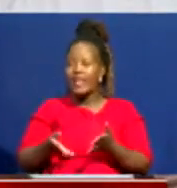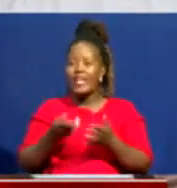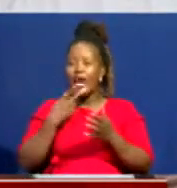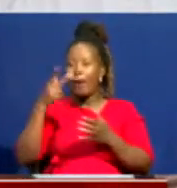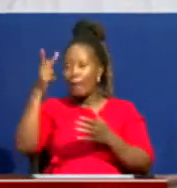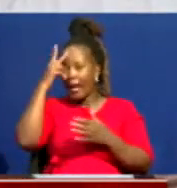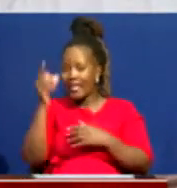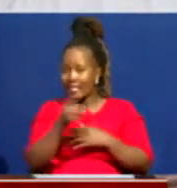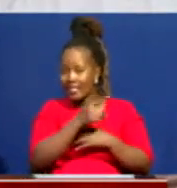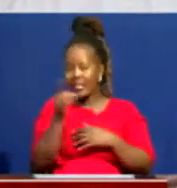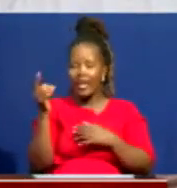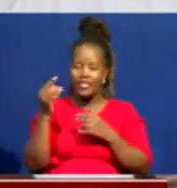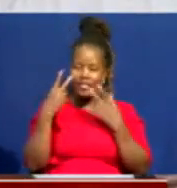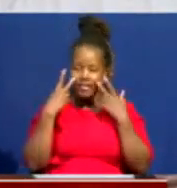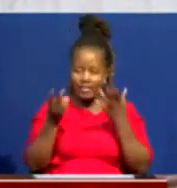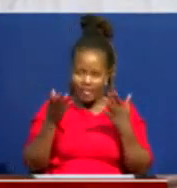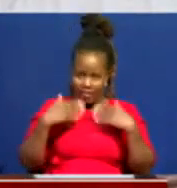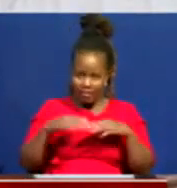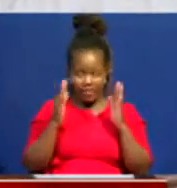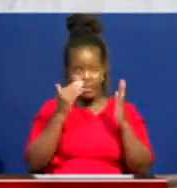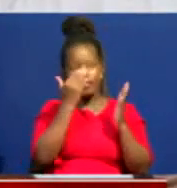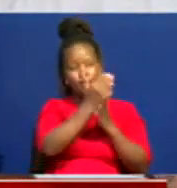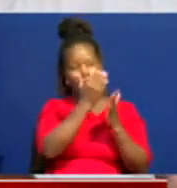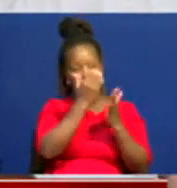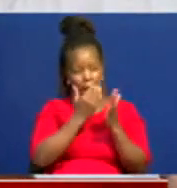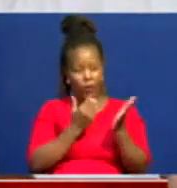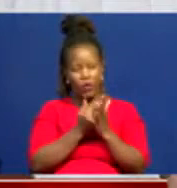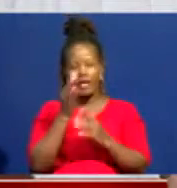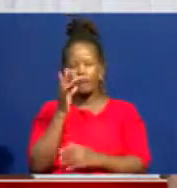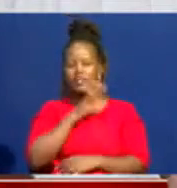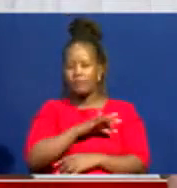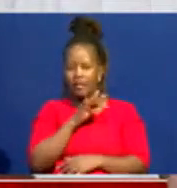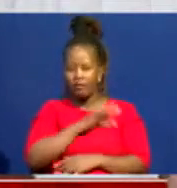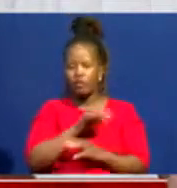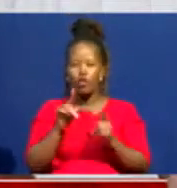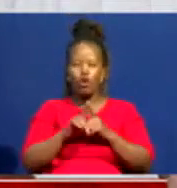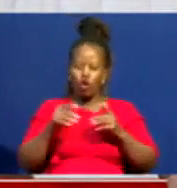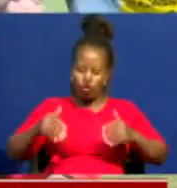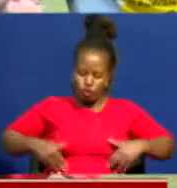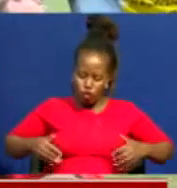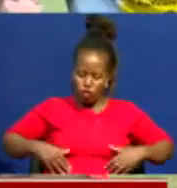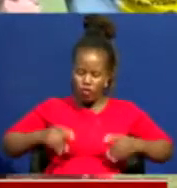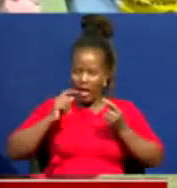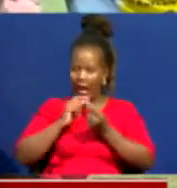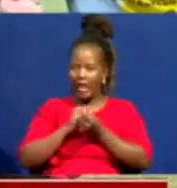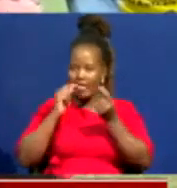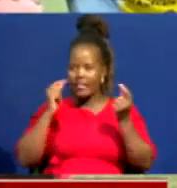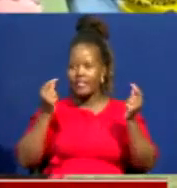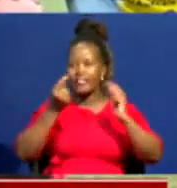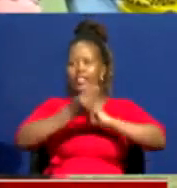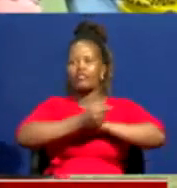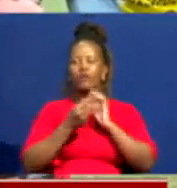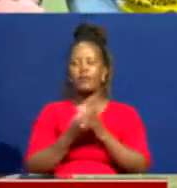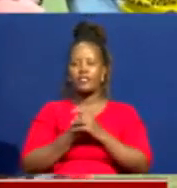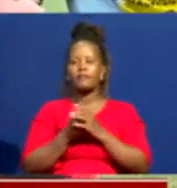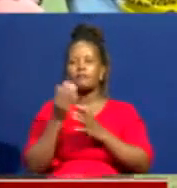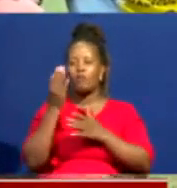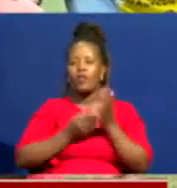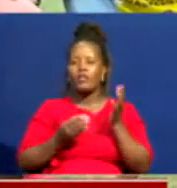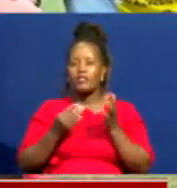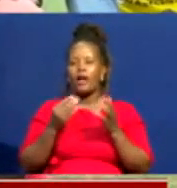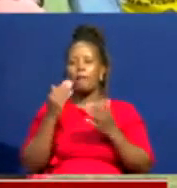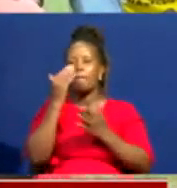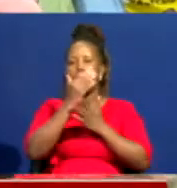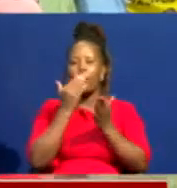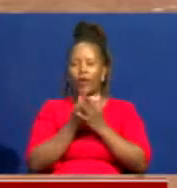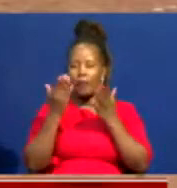ni mashahidi, kwamba mpango huu unafanya kazi na vijana wanabadilika. Some of those who have completed the program